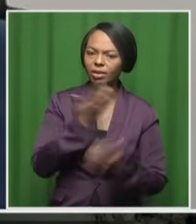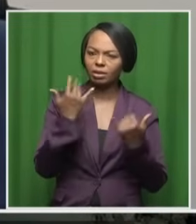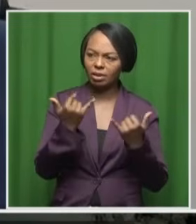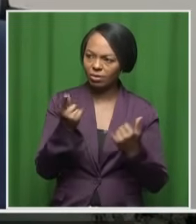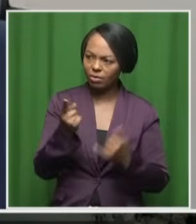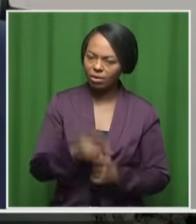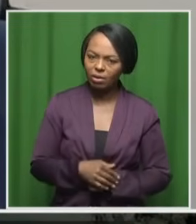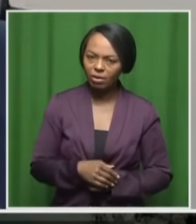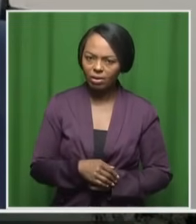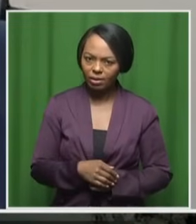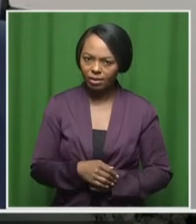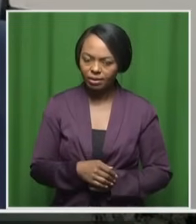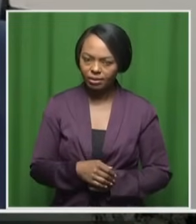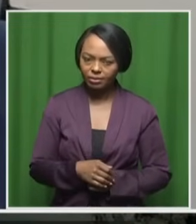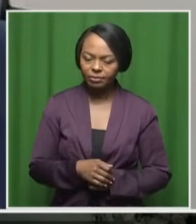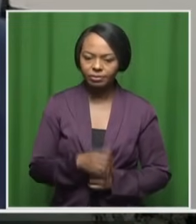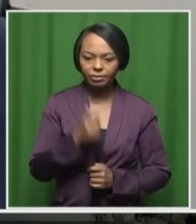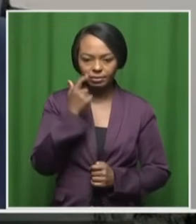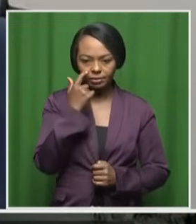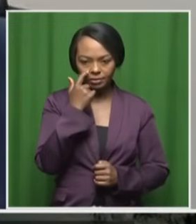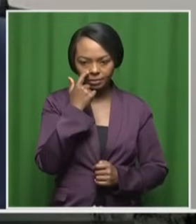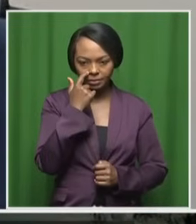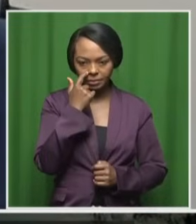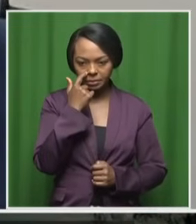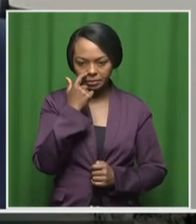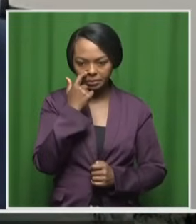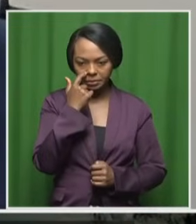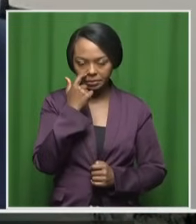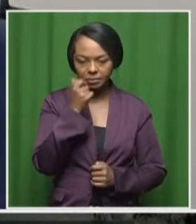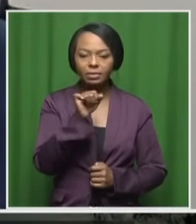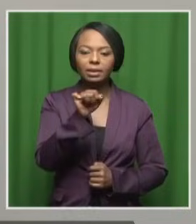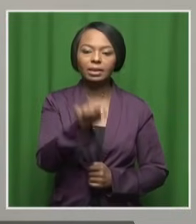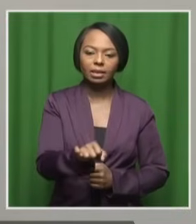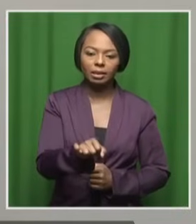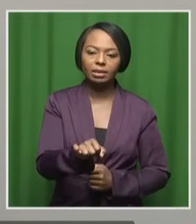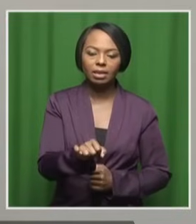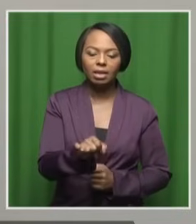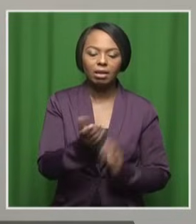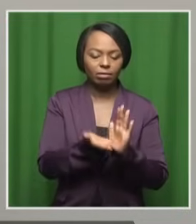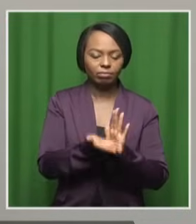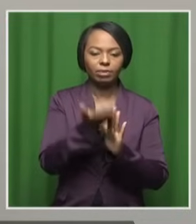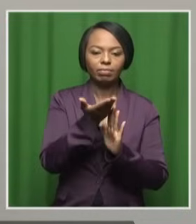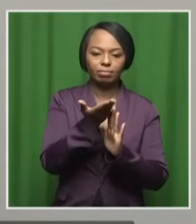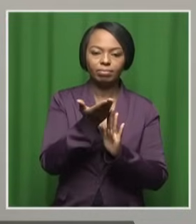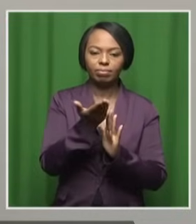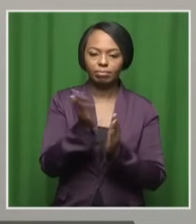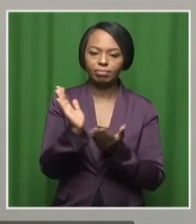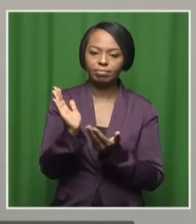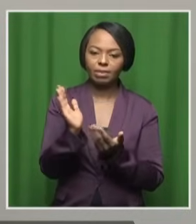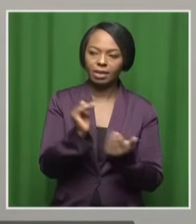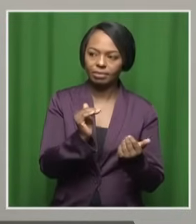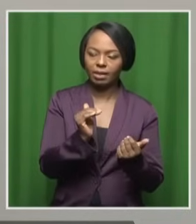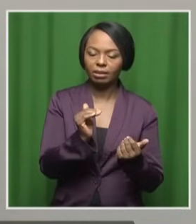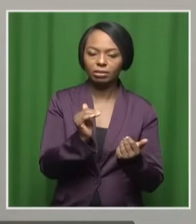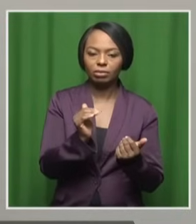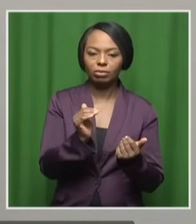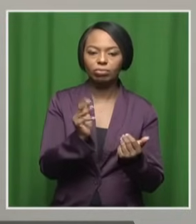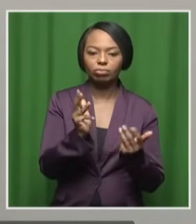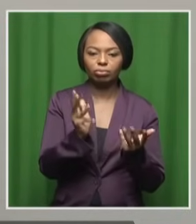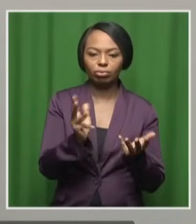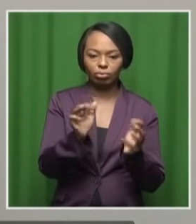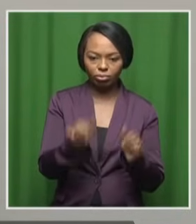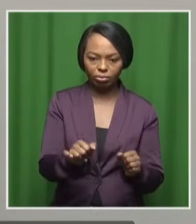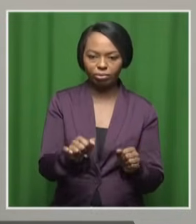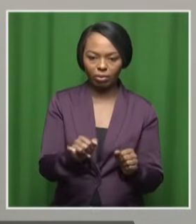significant increase. Yeah, I mean, these increases that we're expecting are quite significant, and hopefully